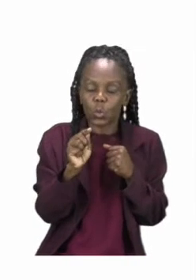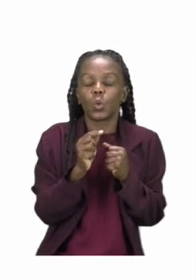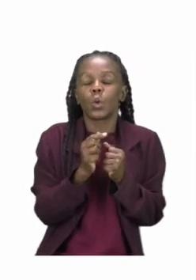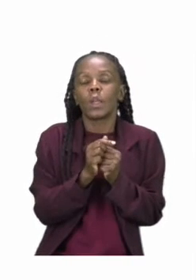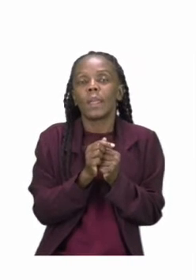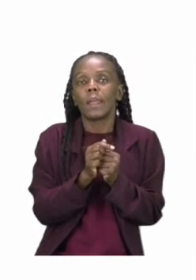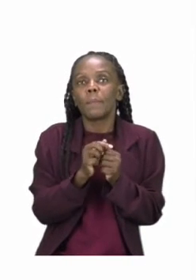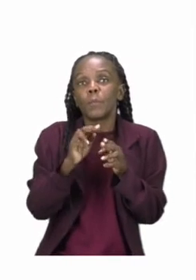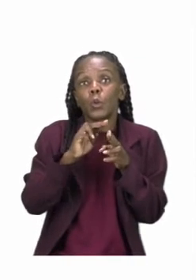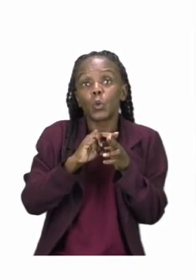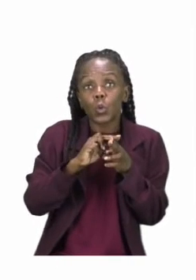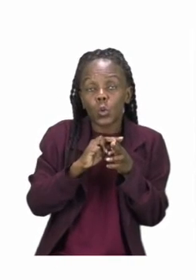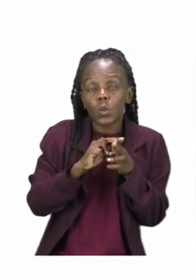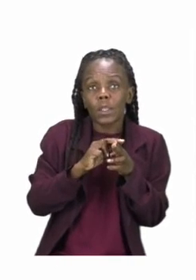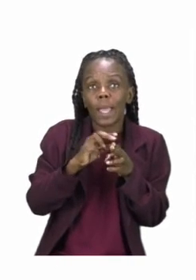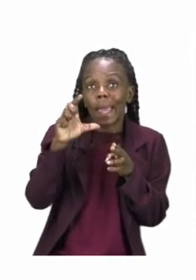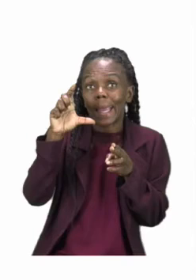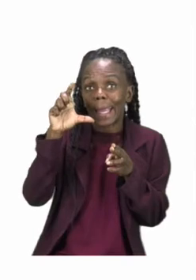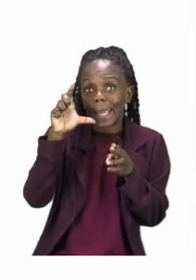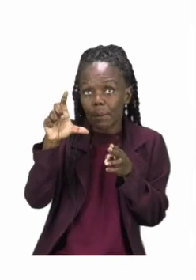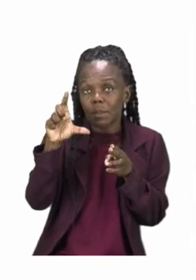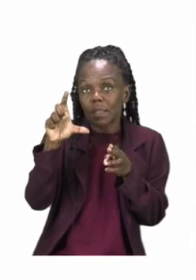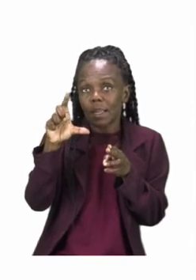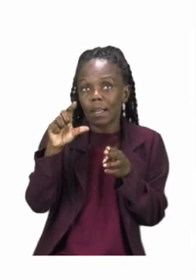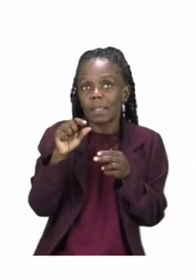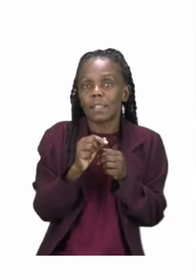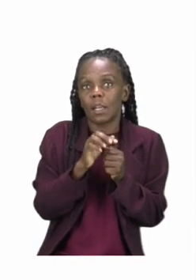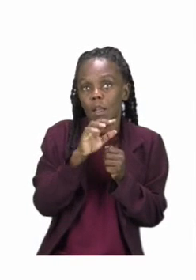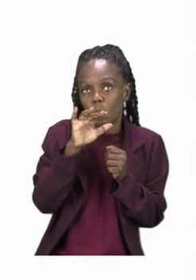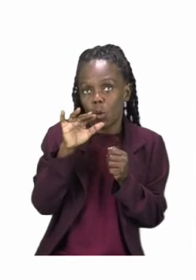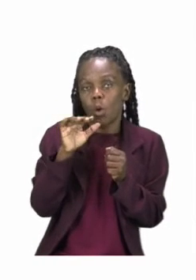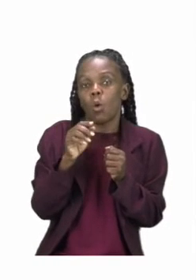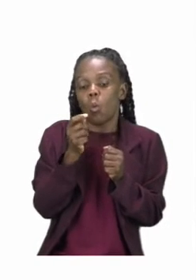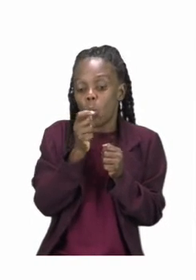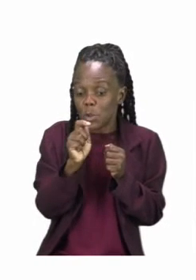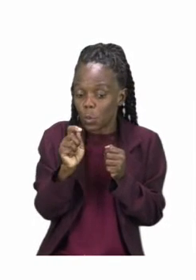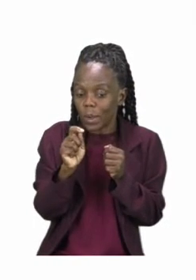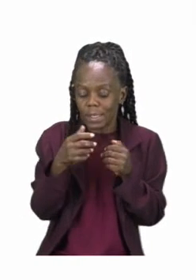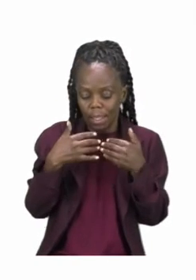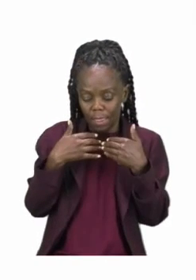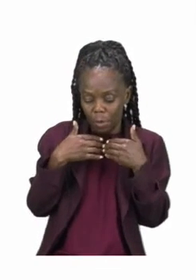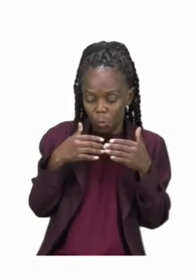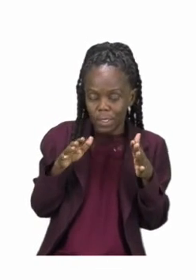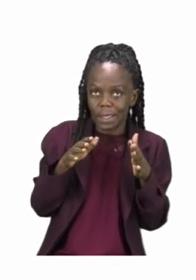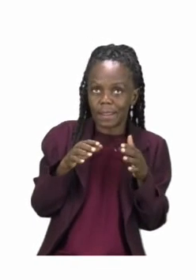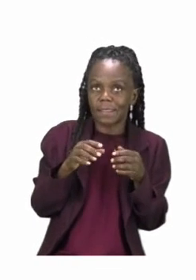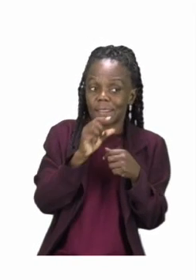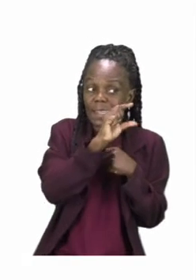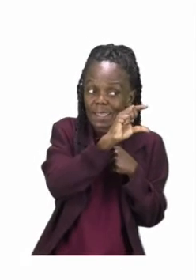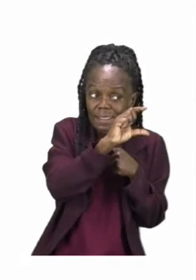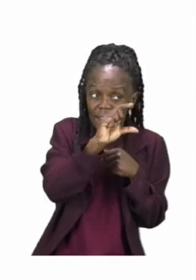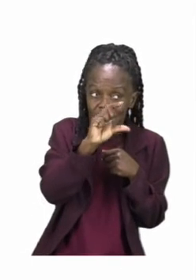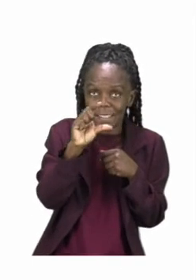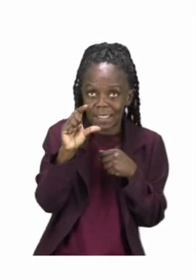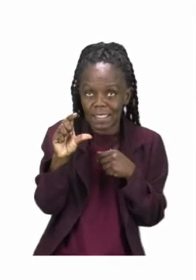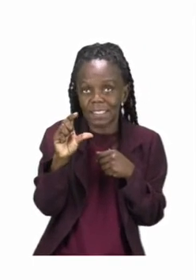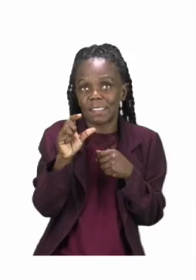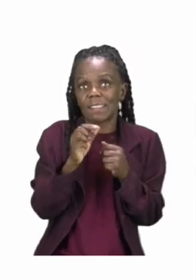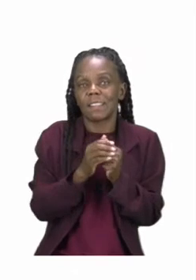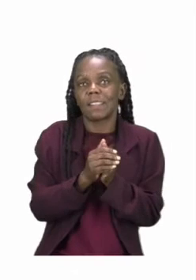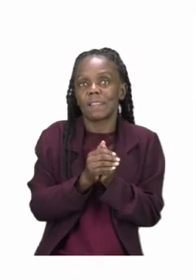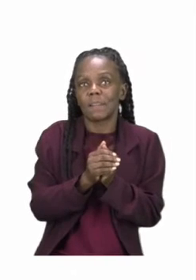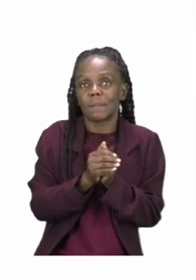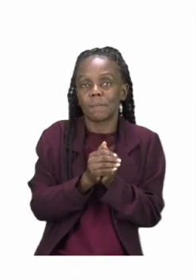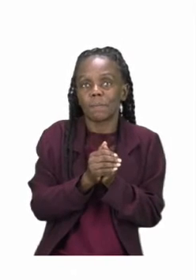letter when you're writing that word. Make sure you also take a look at the pictures to help you with